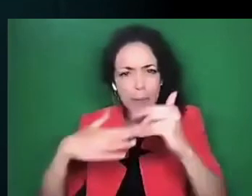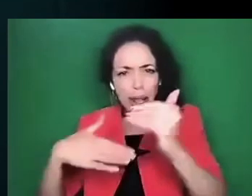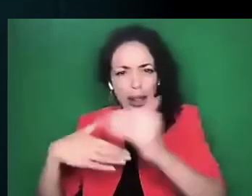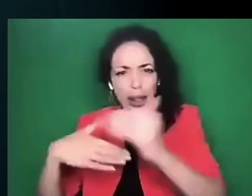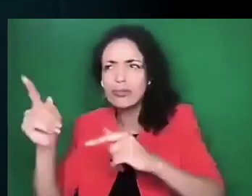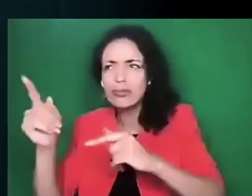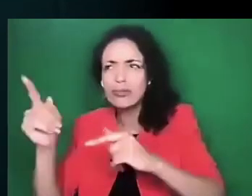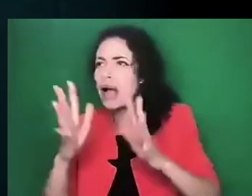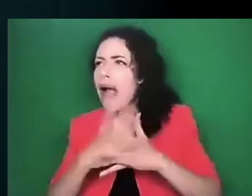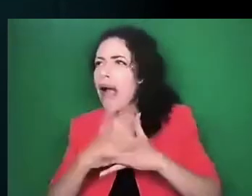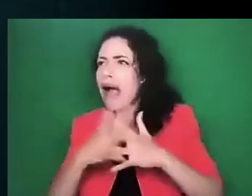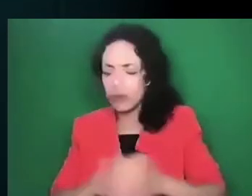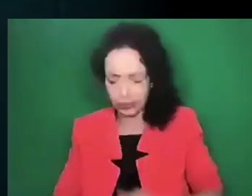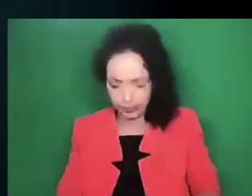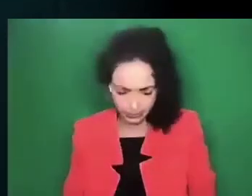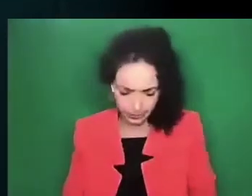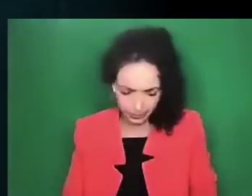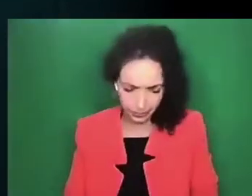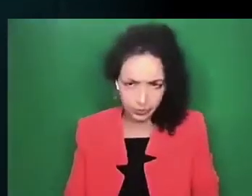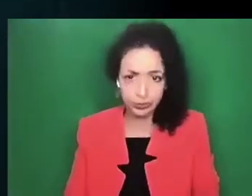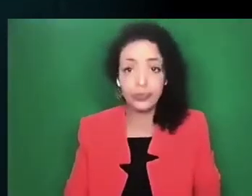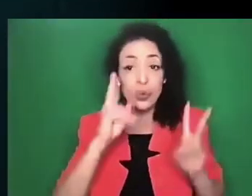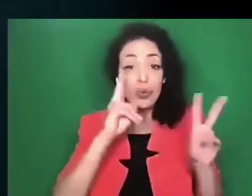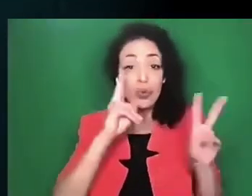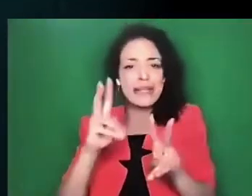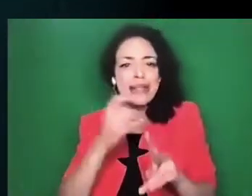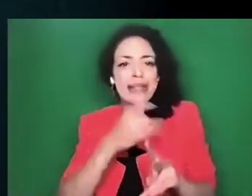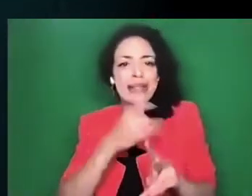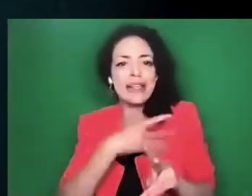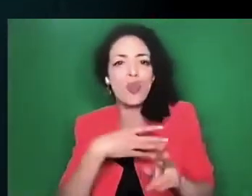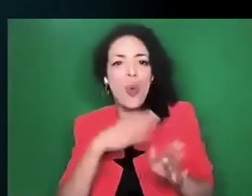you see on the collages that consists abstract